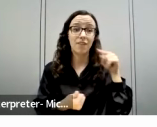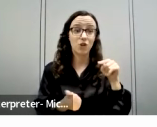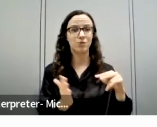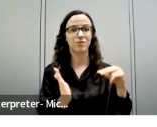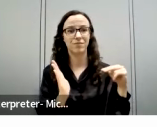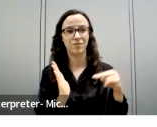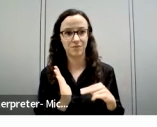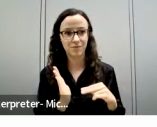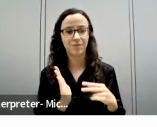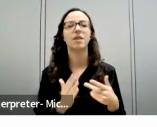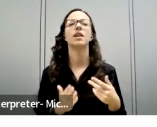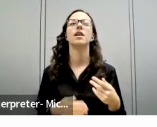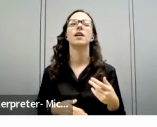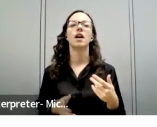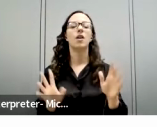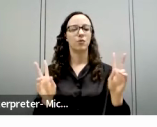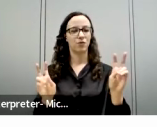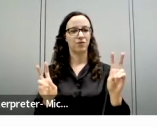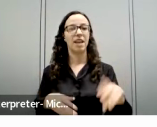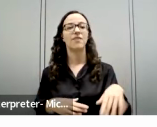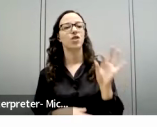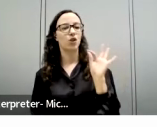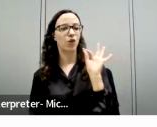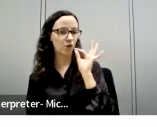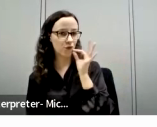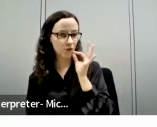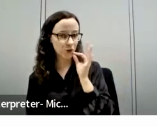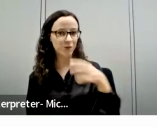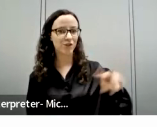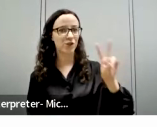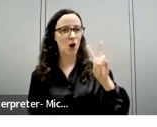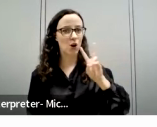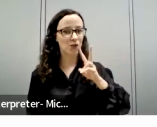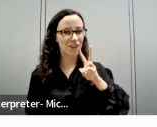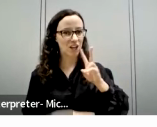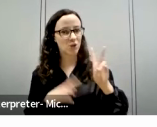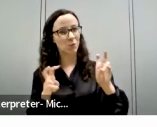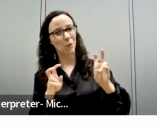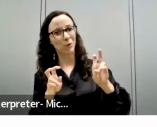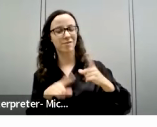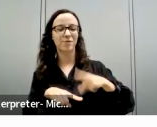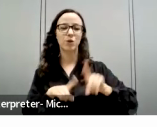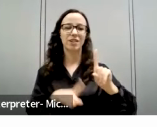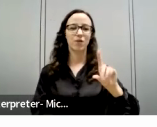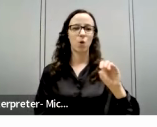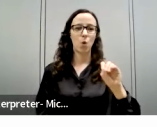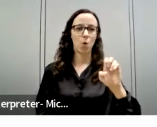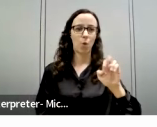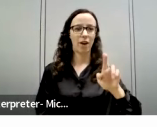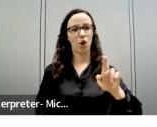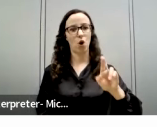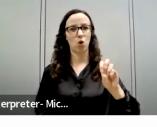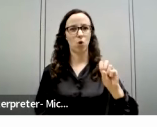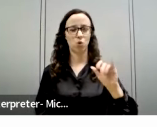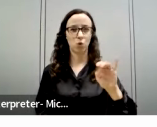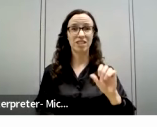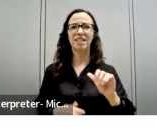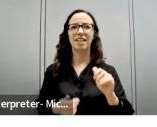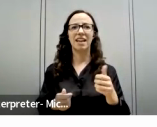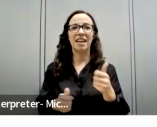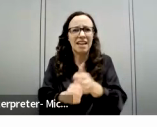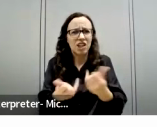see if we're treating the fruits and vegetables as different OER sources, they each still have their own specific